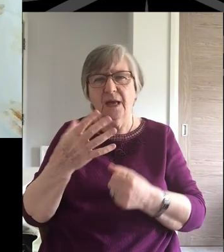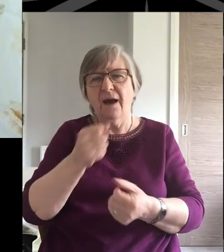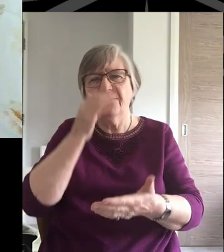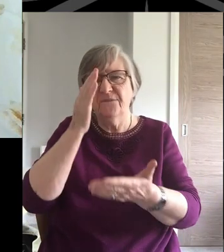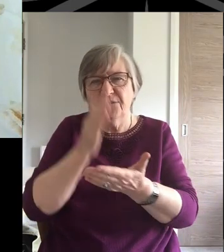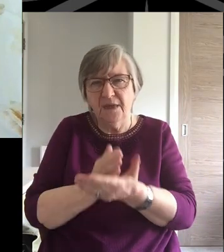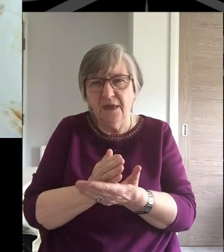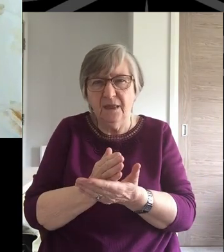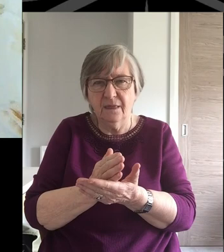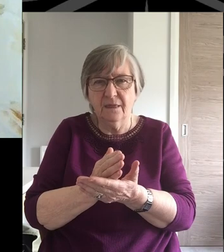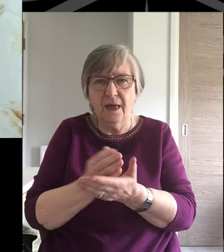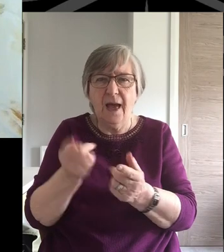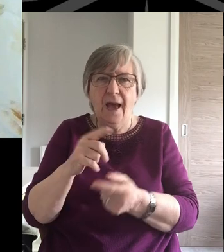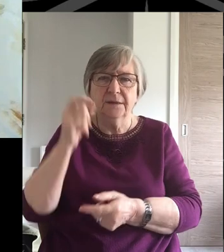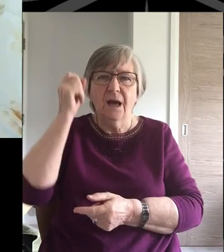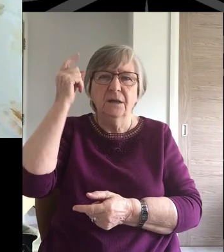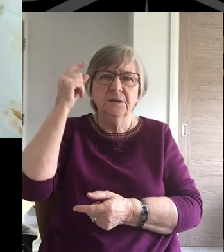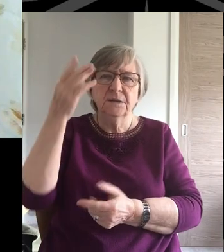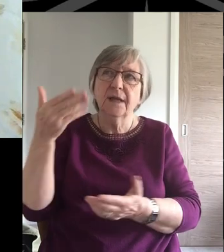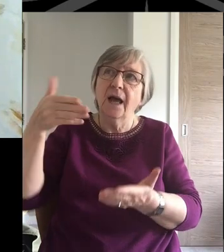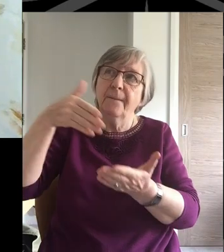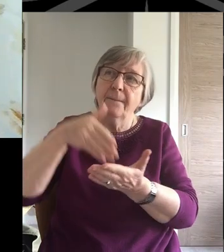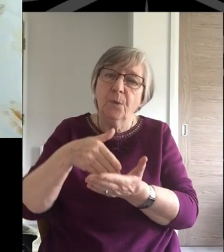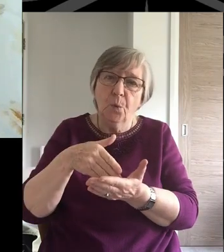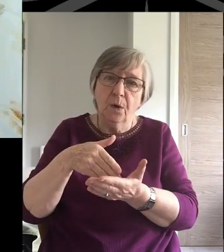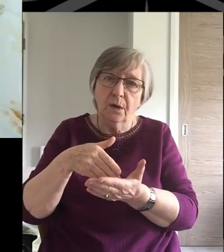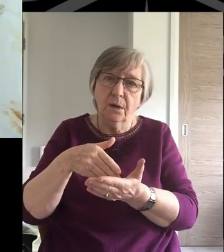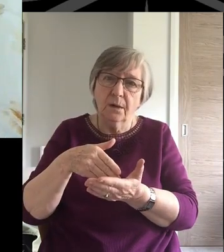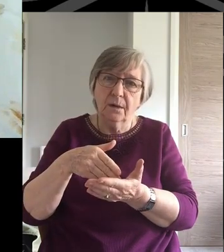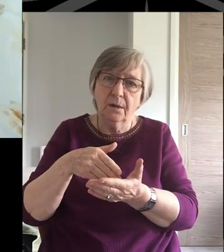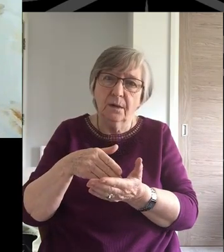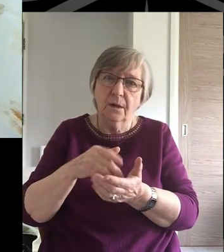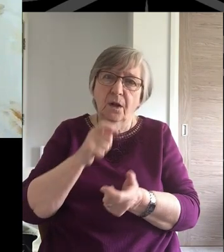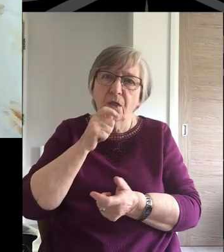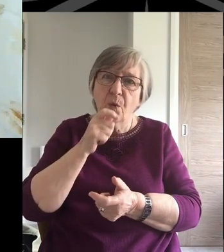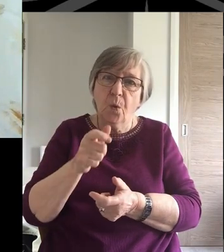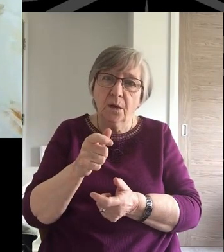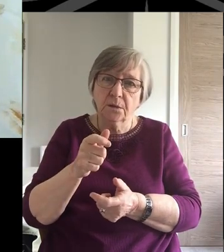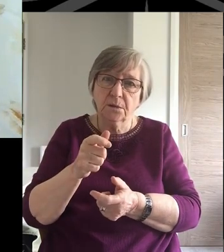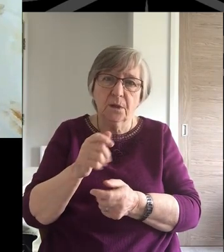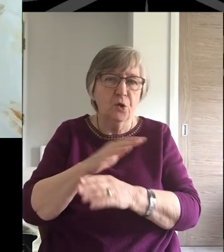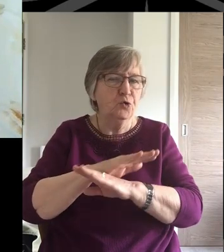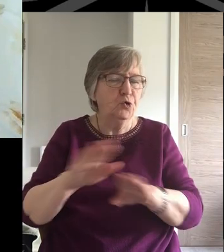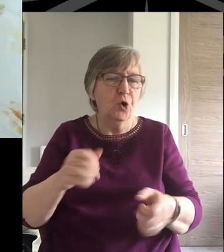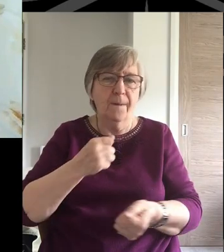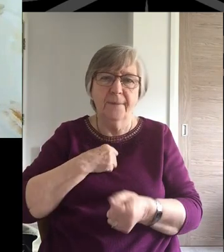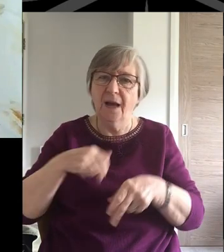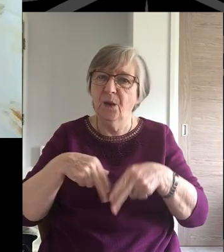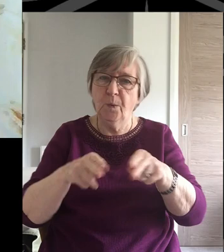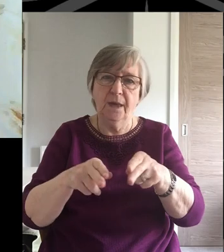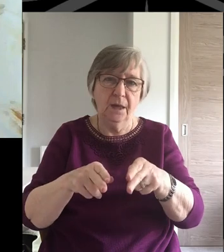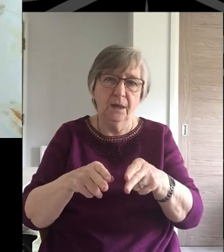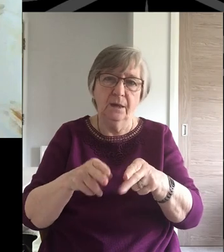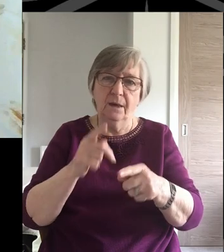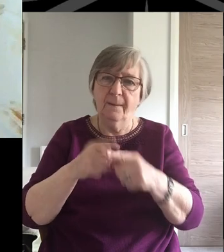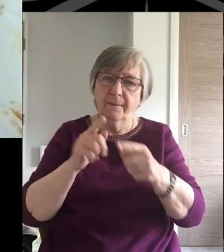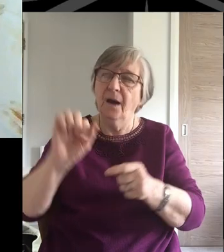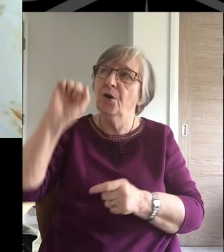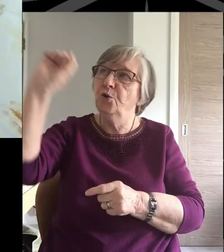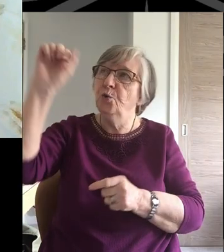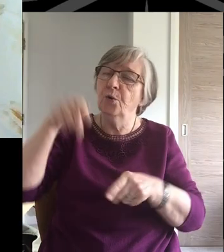faith and understand more the words, "Not my way, but yours,